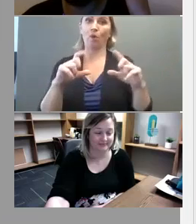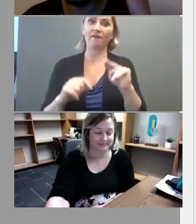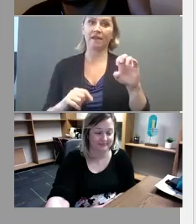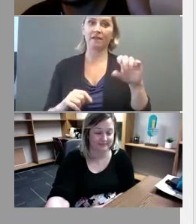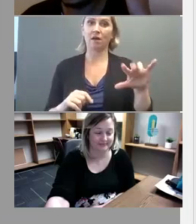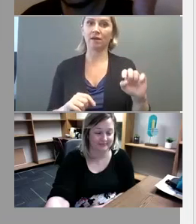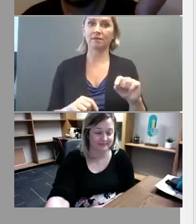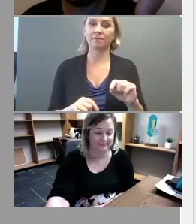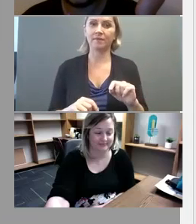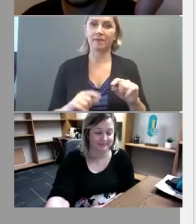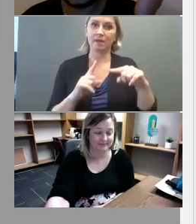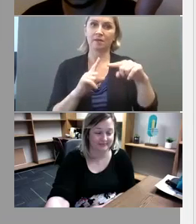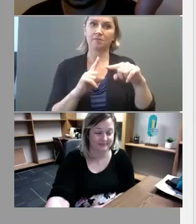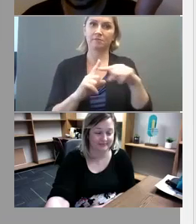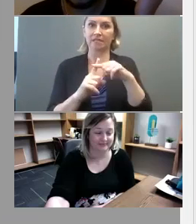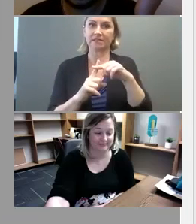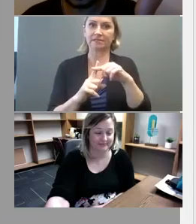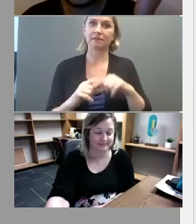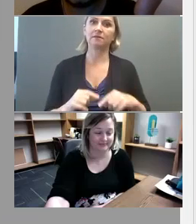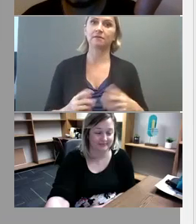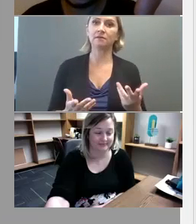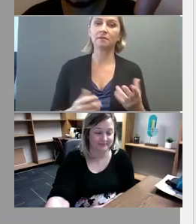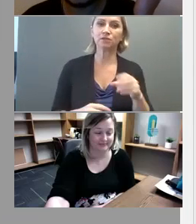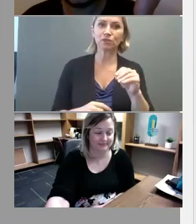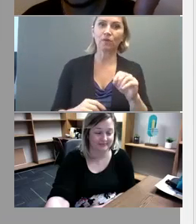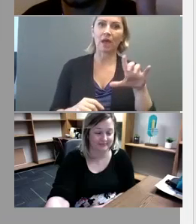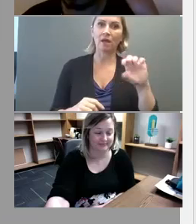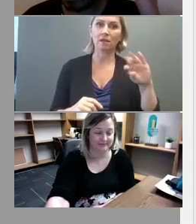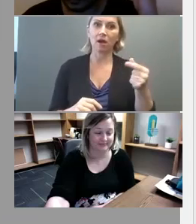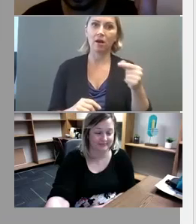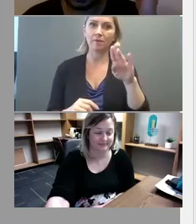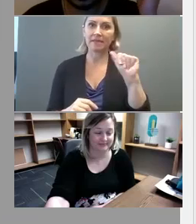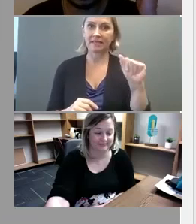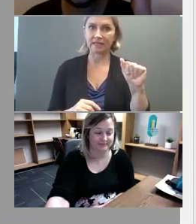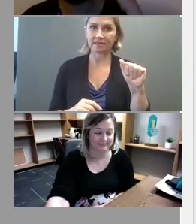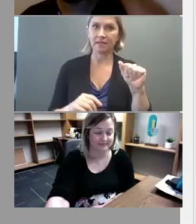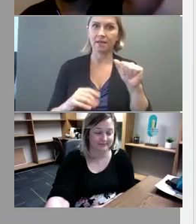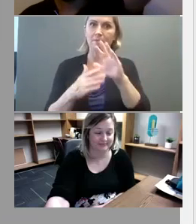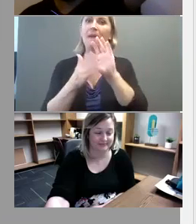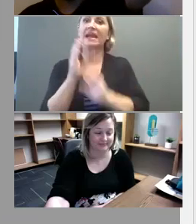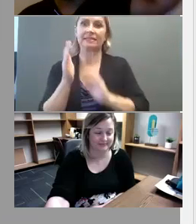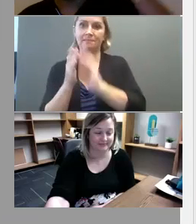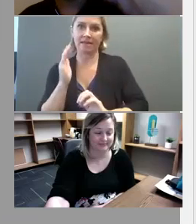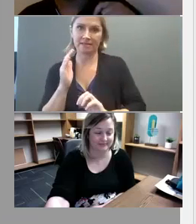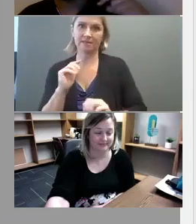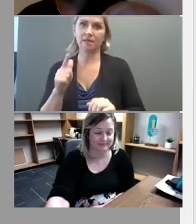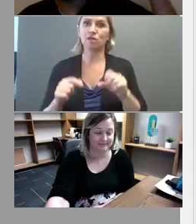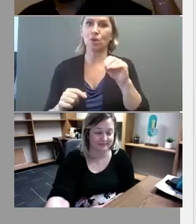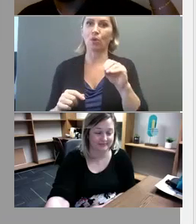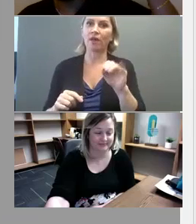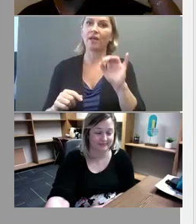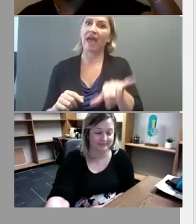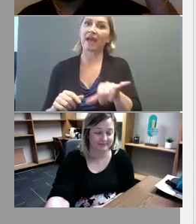base b a minus epsilon, where log base b minus epsilon is the power. Now epsilon has to